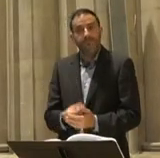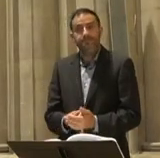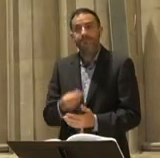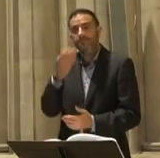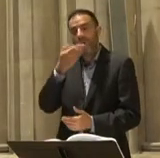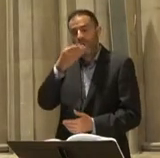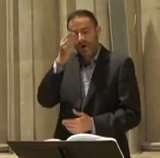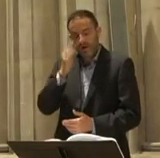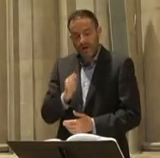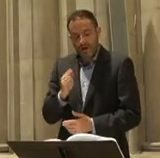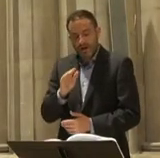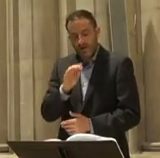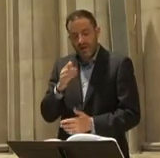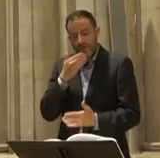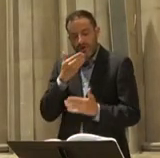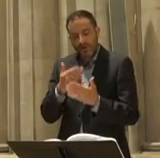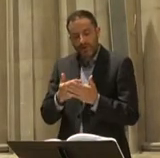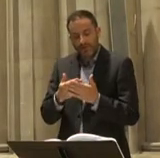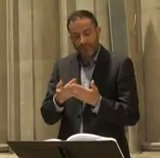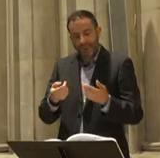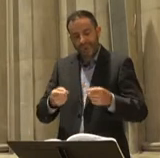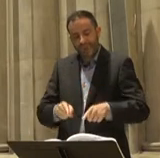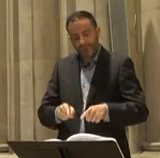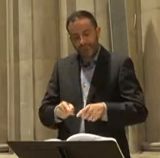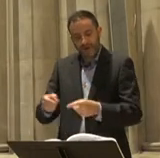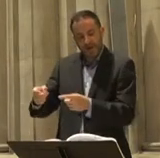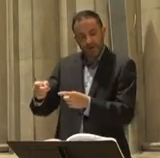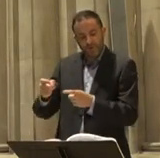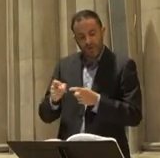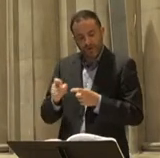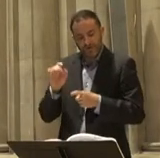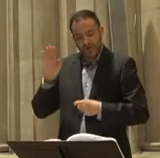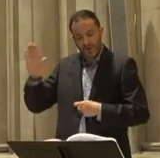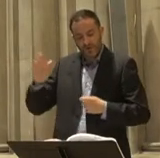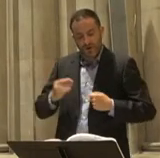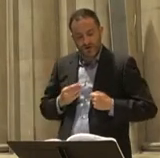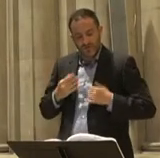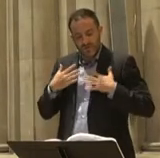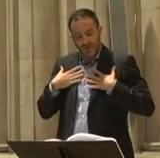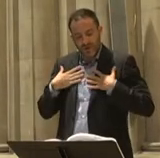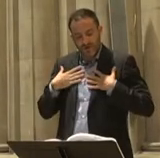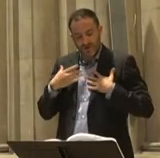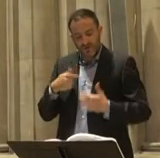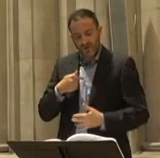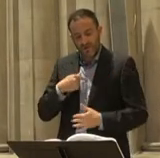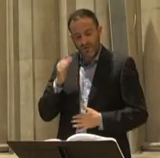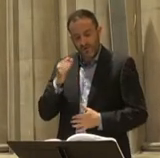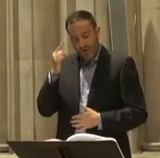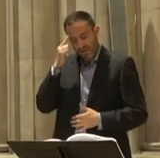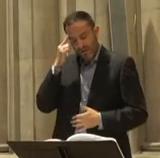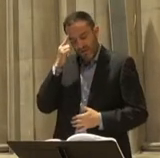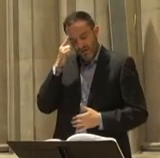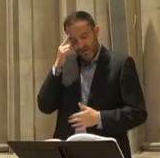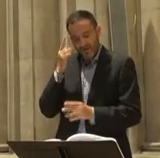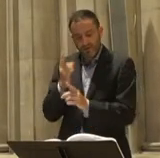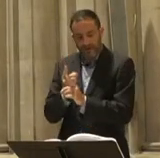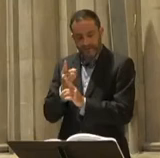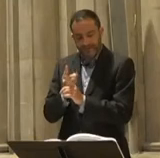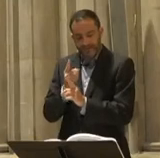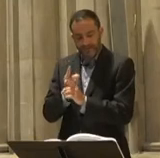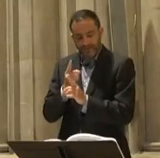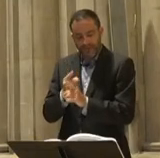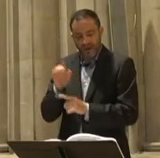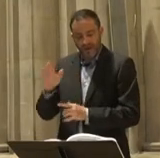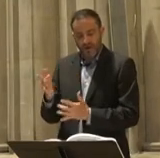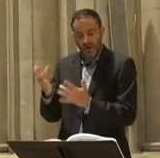O God, from whom all good proceeds, grant that by your inspiration we may think those things that are right,